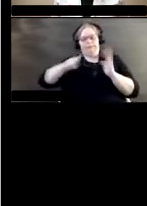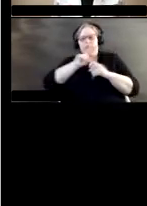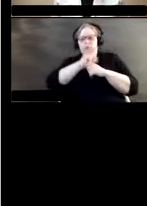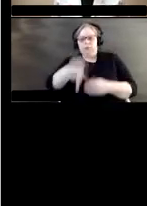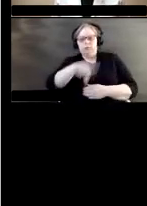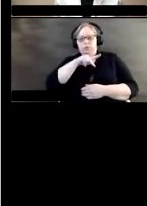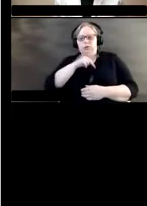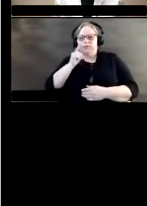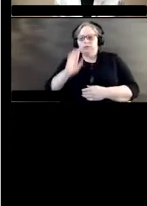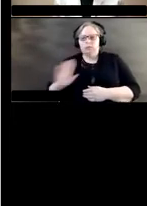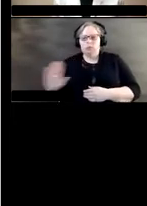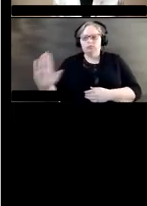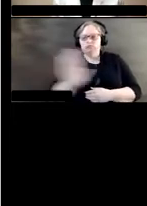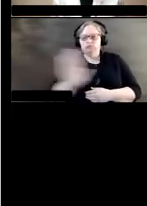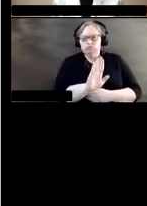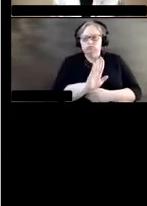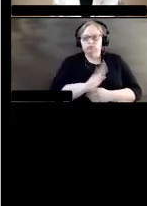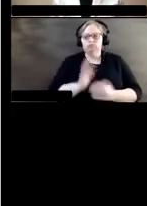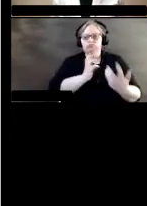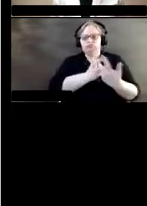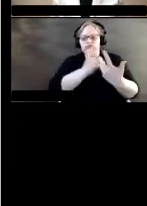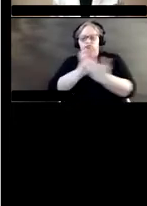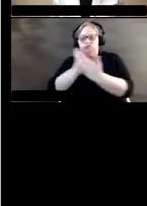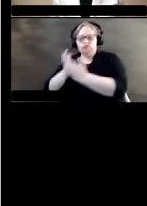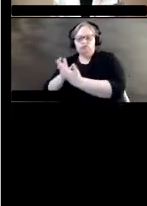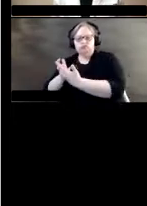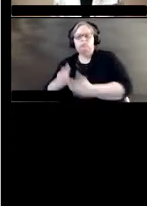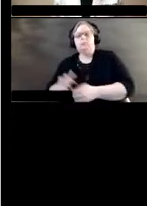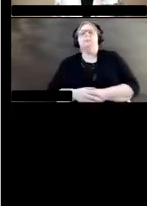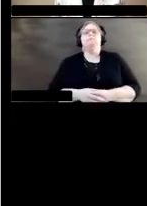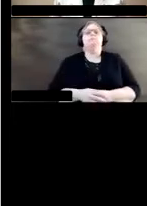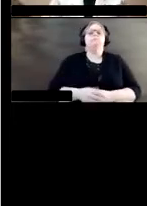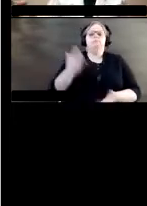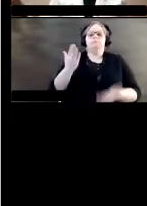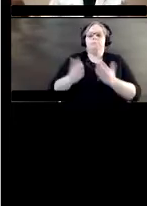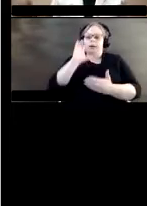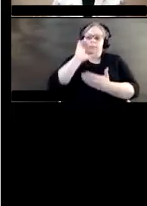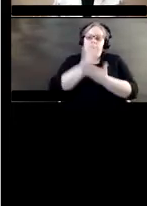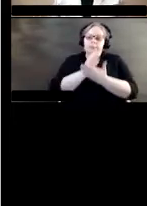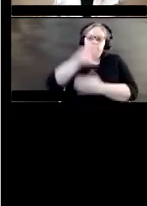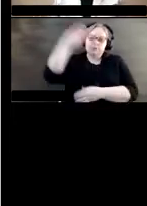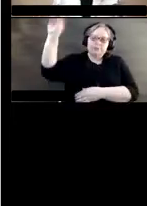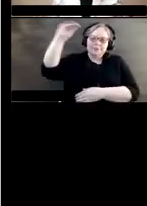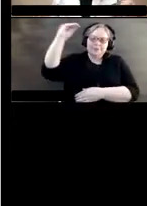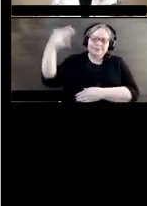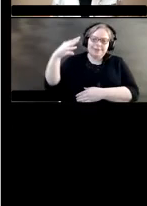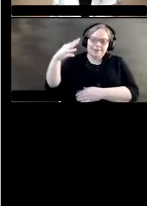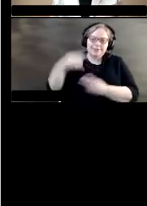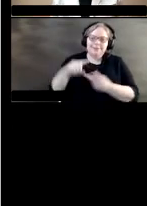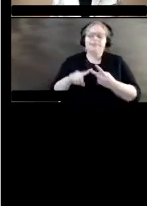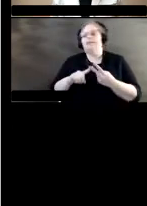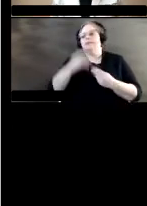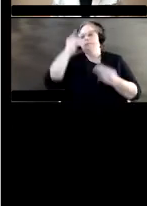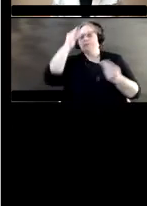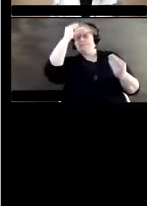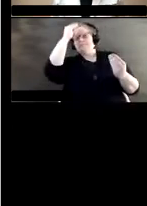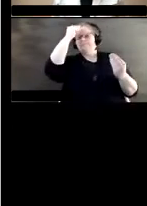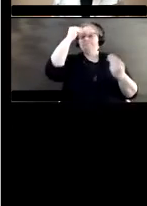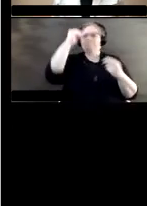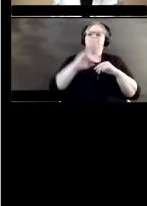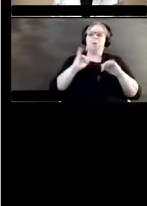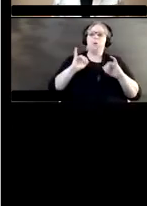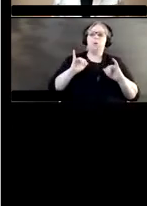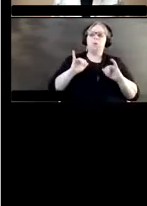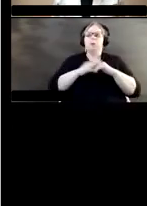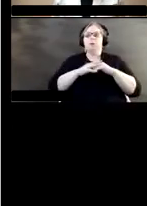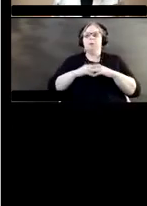board's very personal. So it might be just a picture of a sunshine and just kind of thinking about, I'm going to